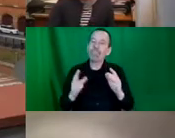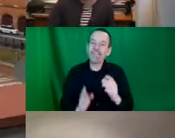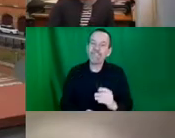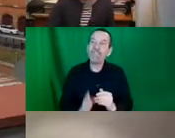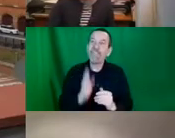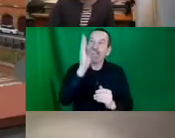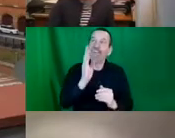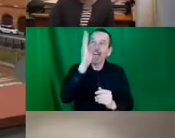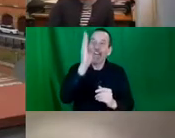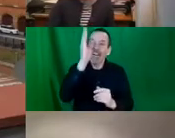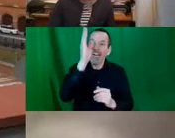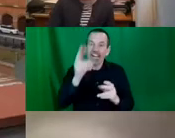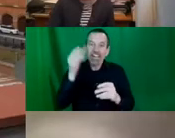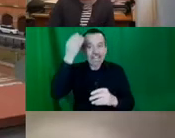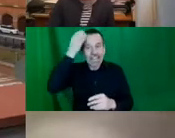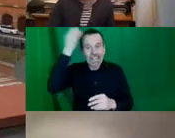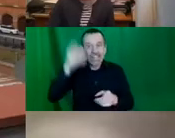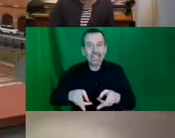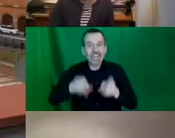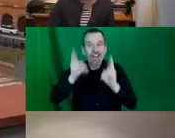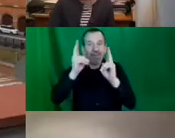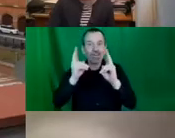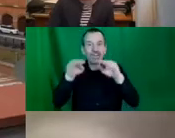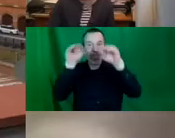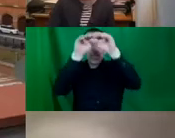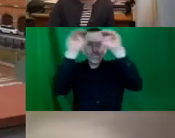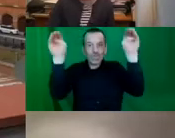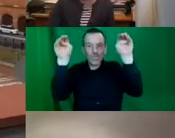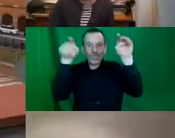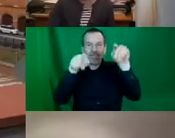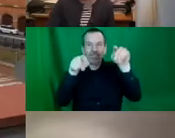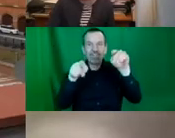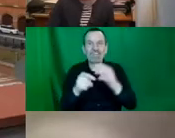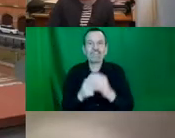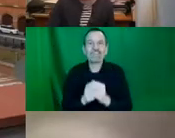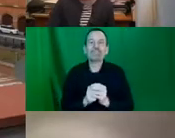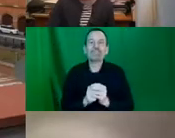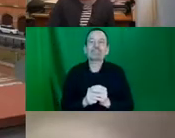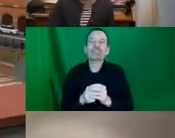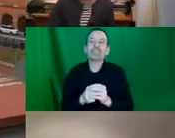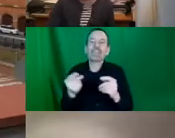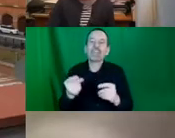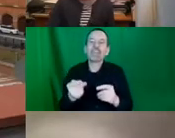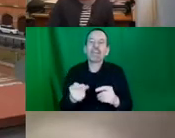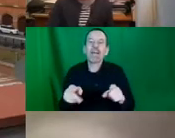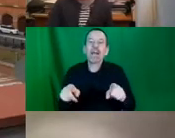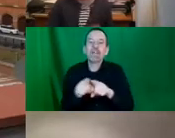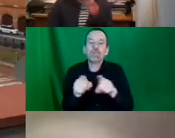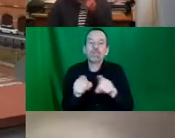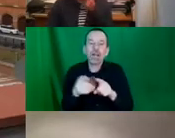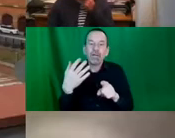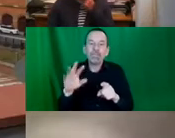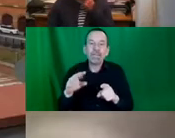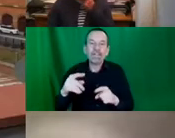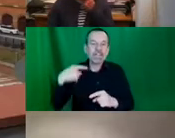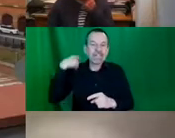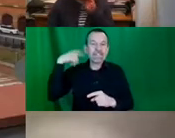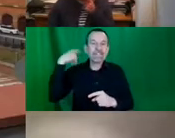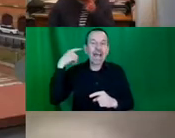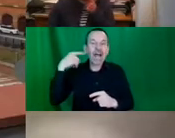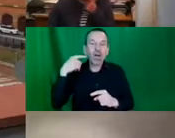roof. I was then invited by Nicole to join her and Scott and Lee in planning the salvage exercise for the unfinished business